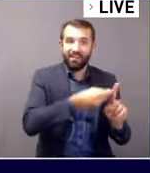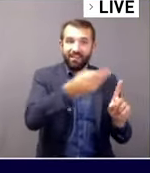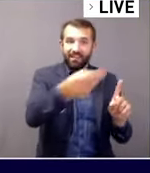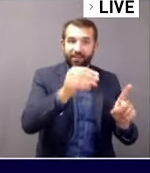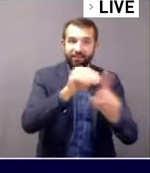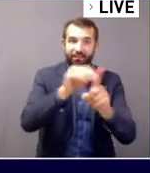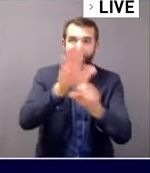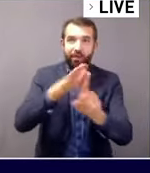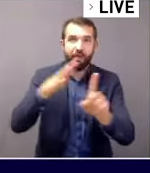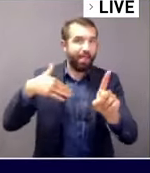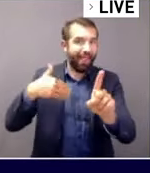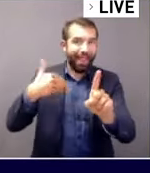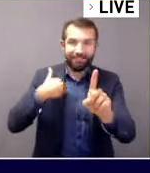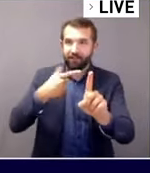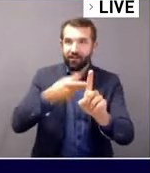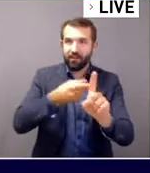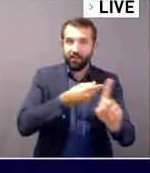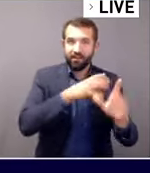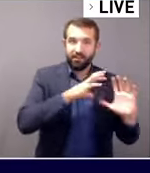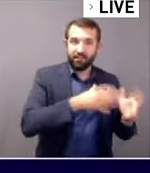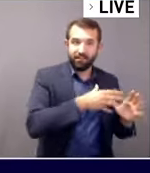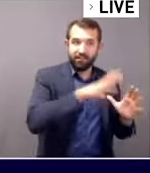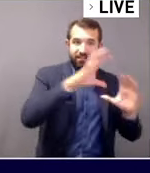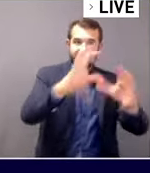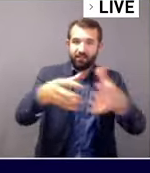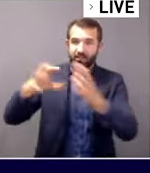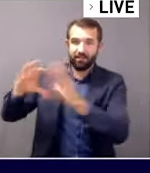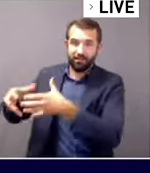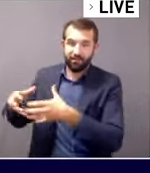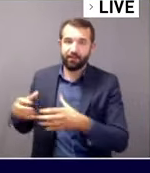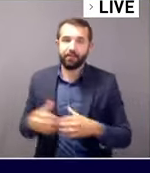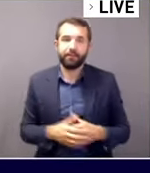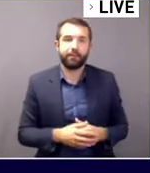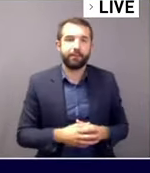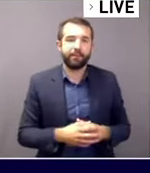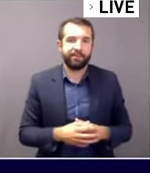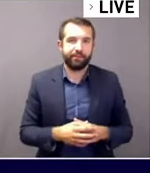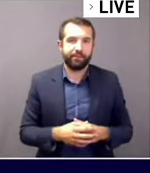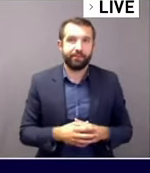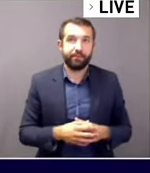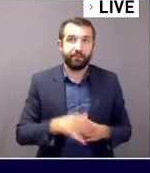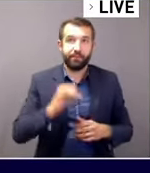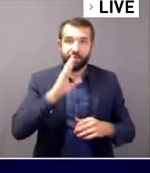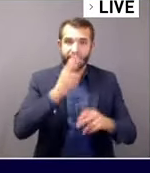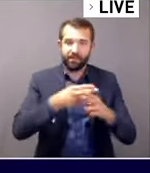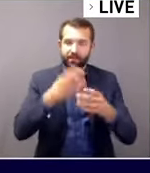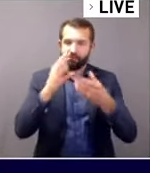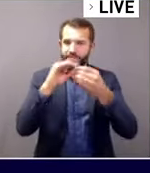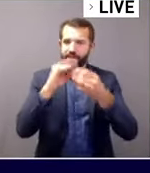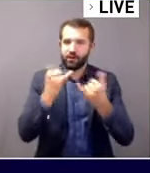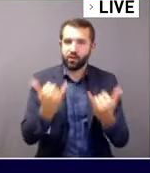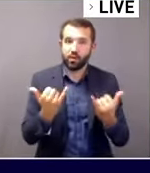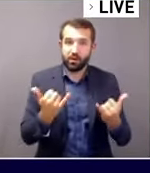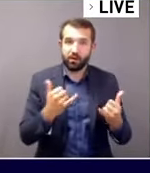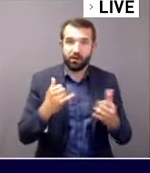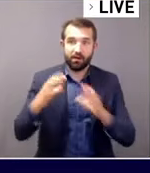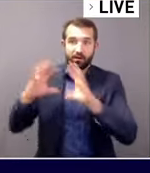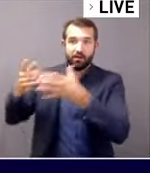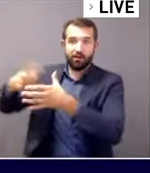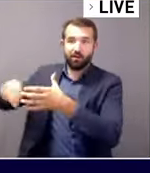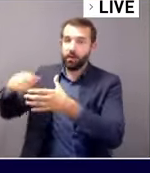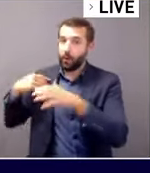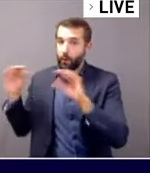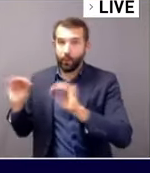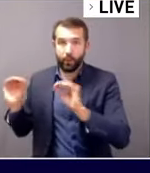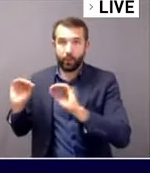And I just because you mentioned that there has now been cases detected in other units of the jail, do you know if it